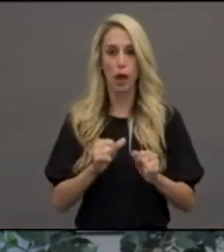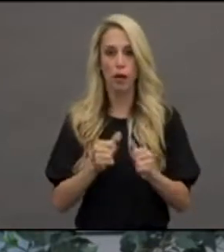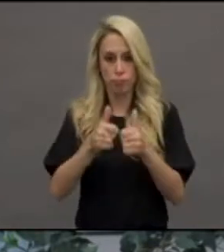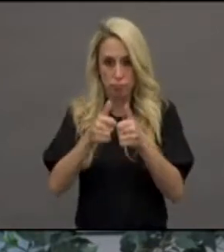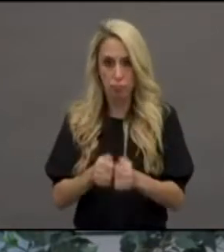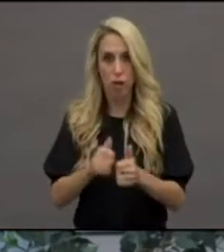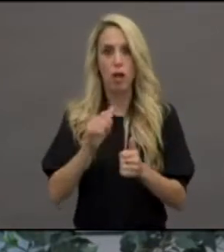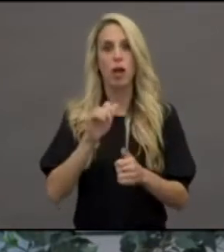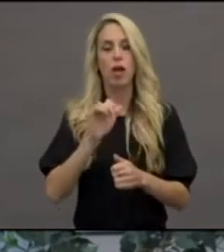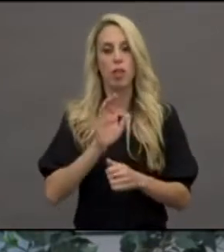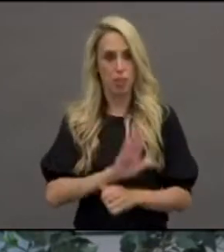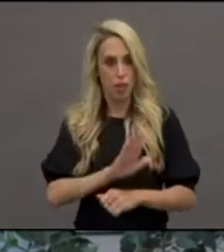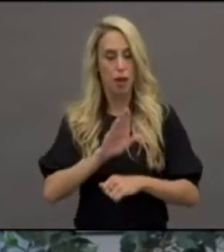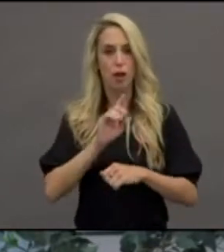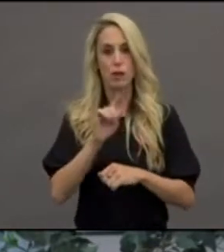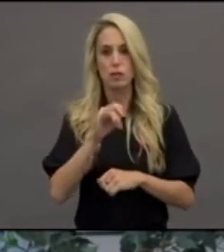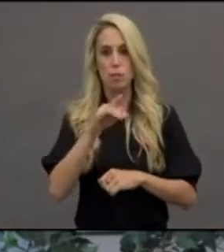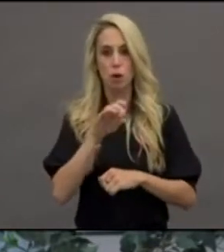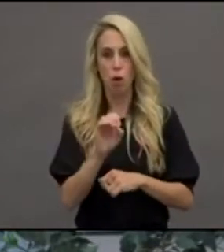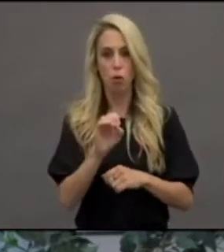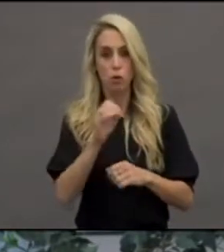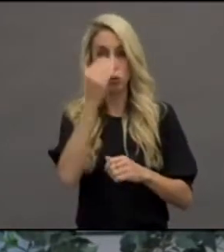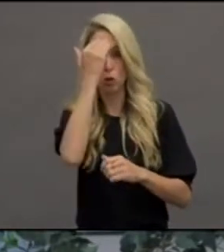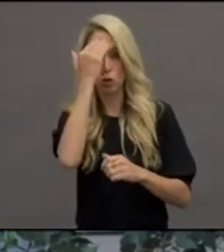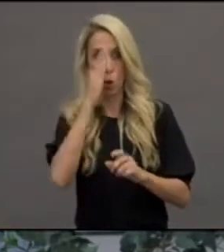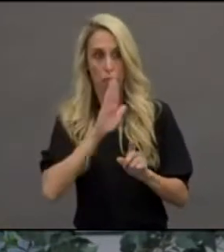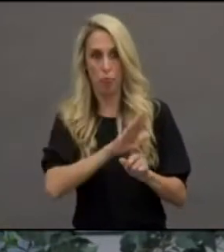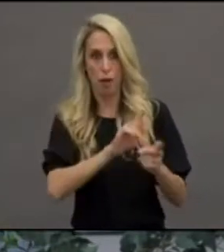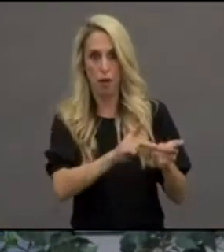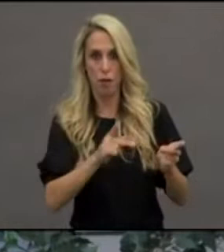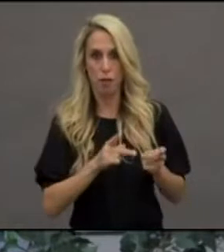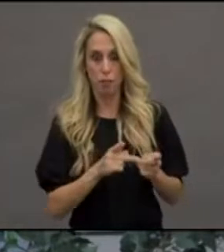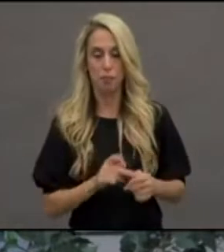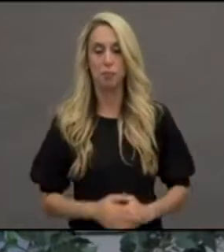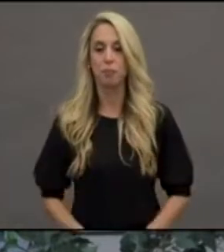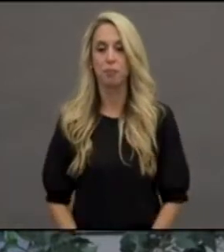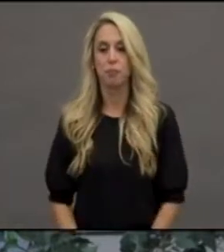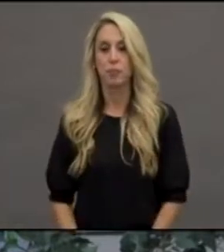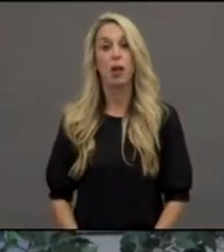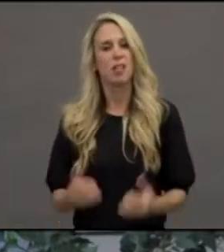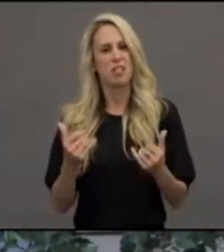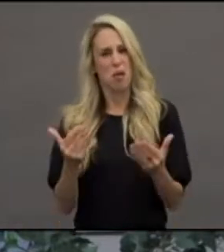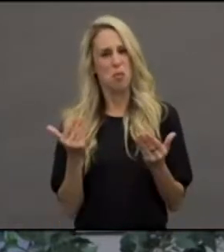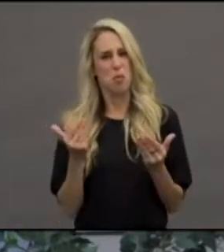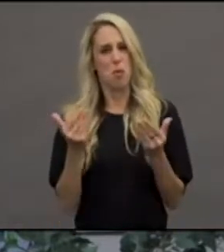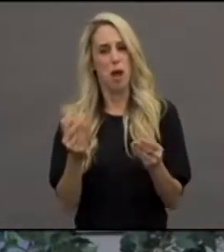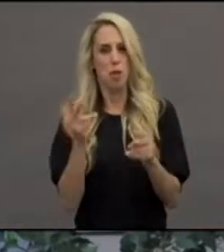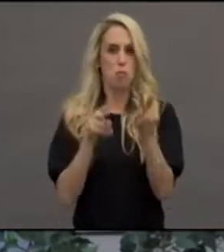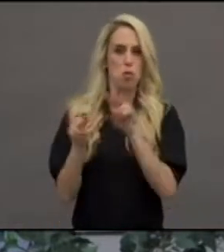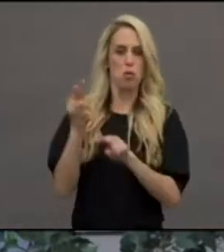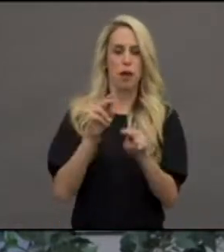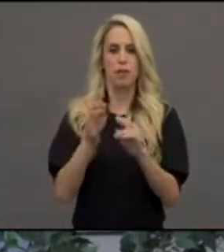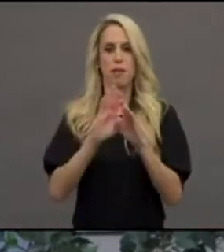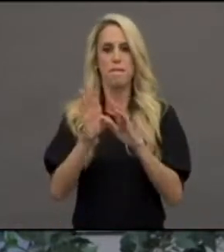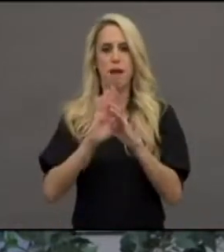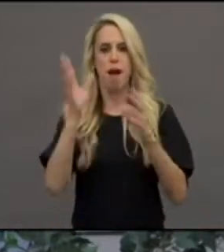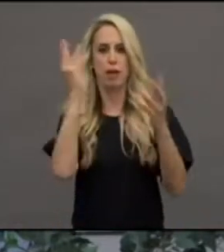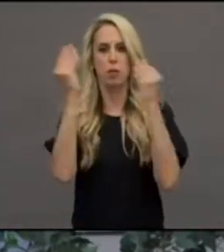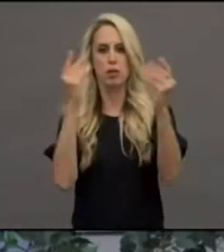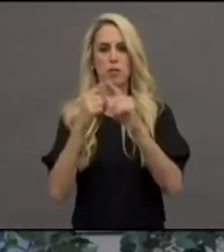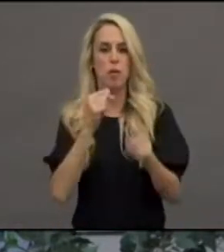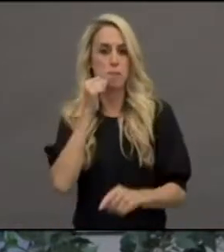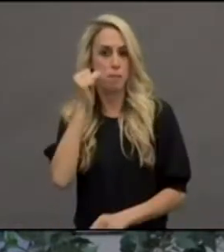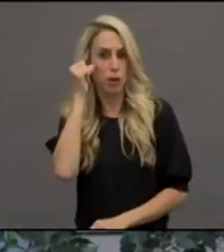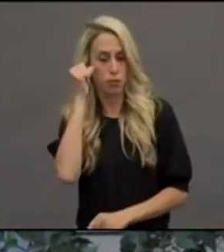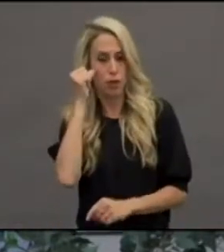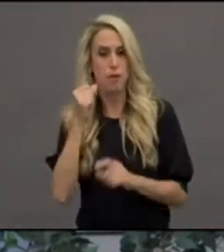alerts for their location. Let's go ahead and take a look at the evacuations as of yesterday